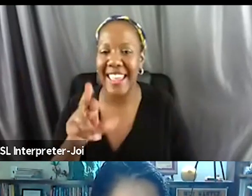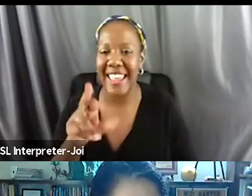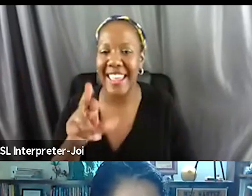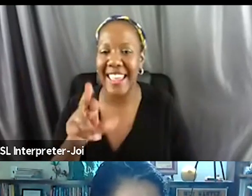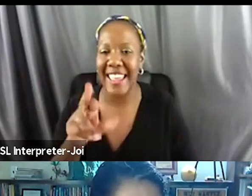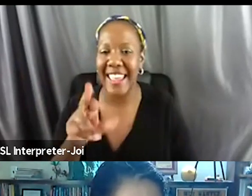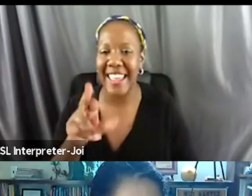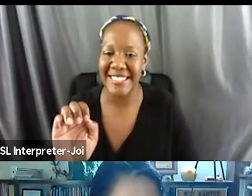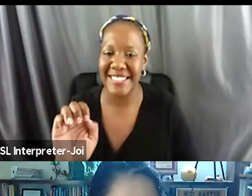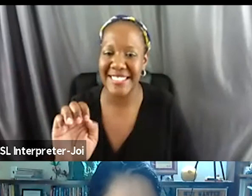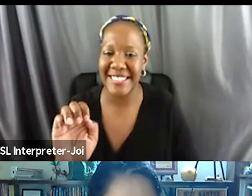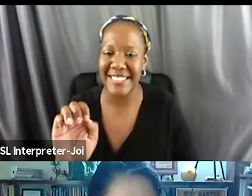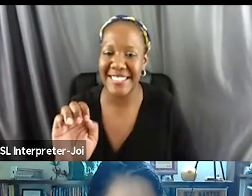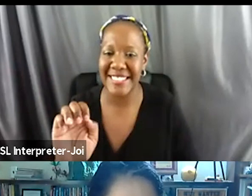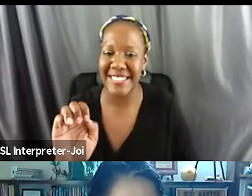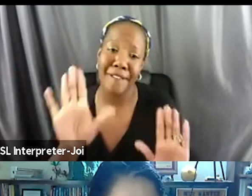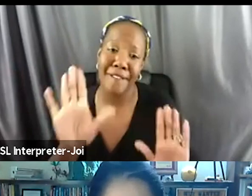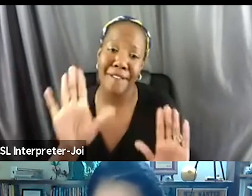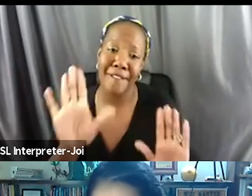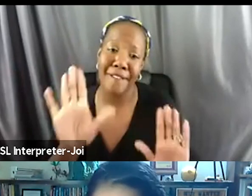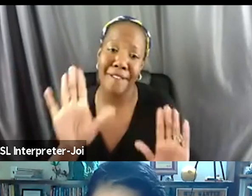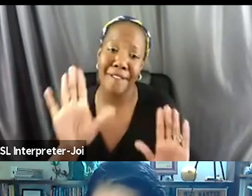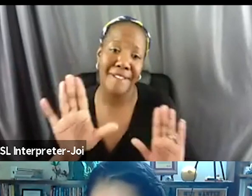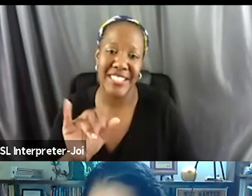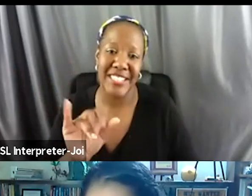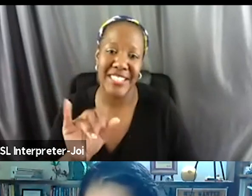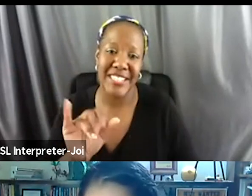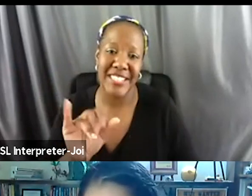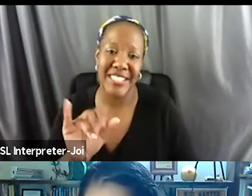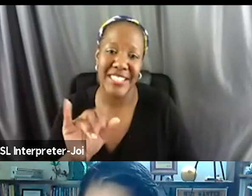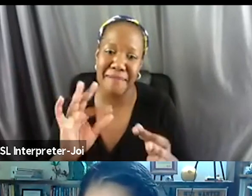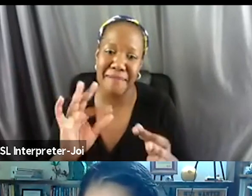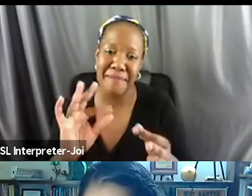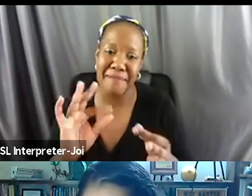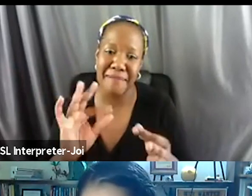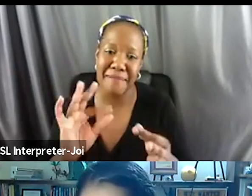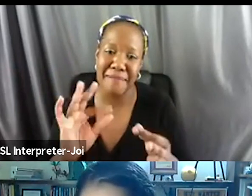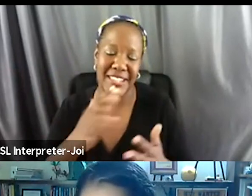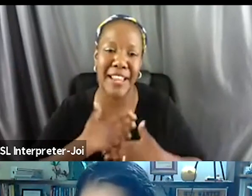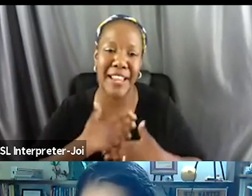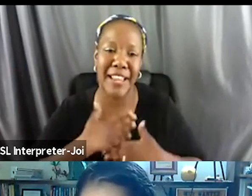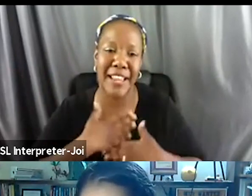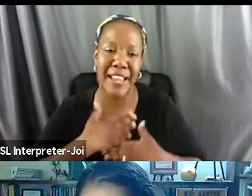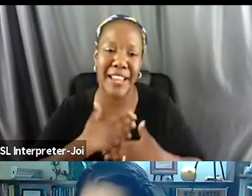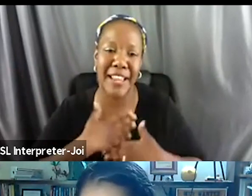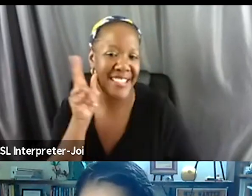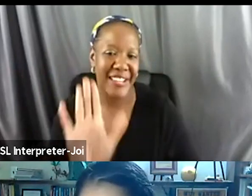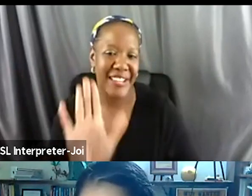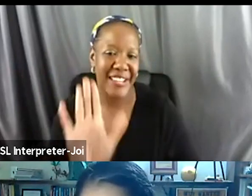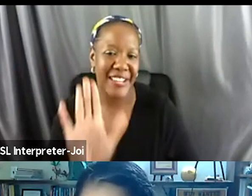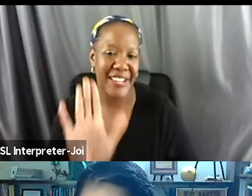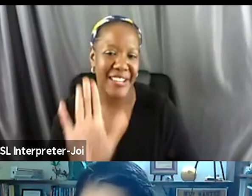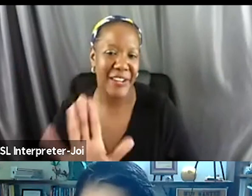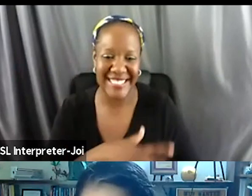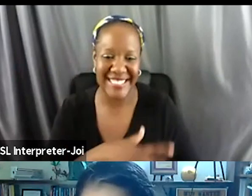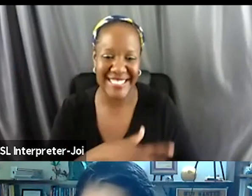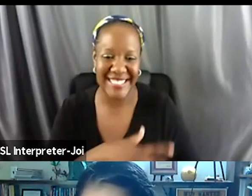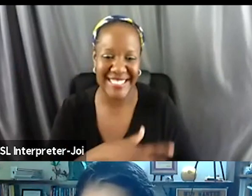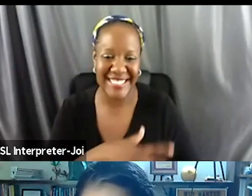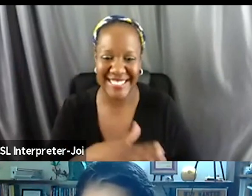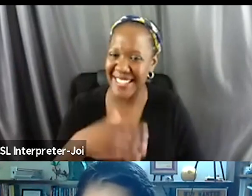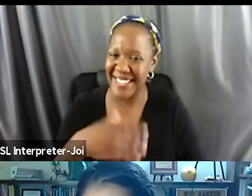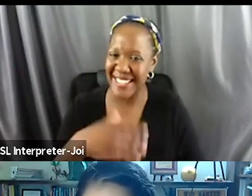are just fabulous. Just like Naya was telling you, it's just a pleasure to hear your voice. Thanks. Yes. And your